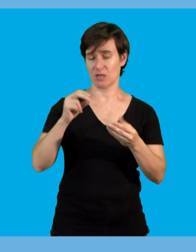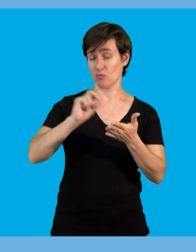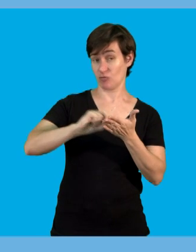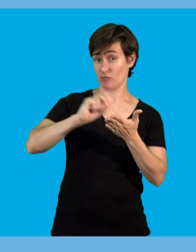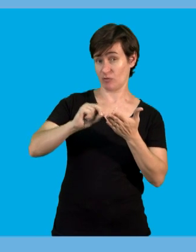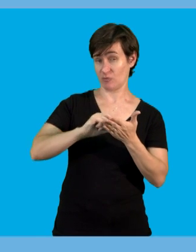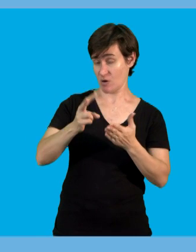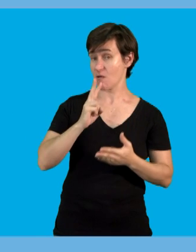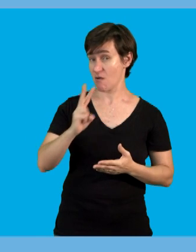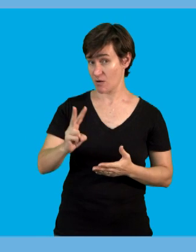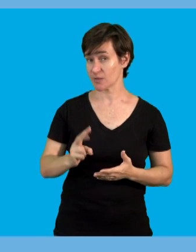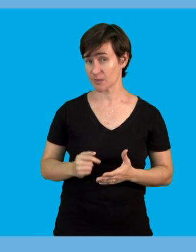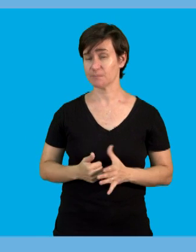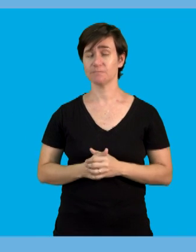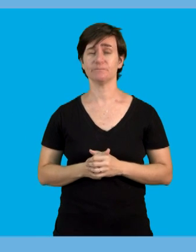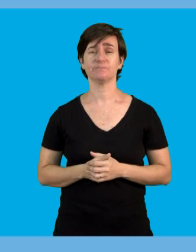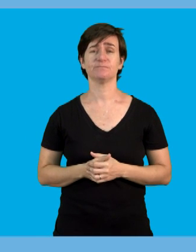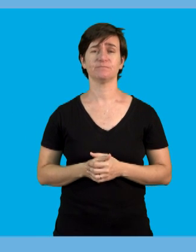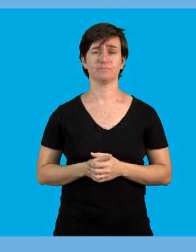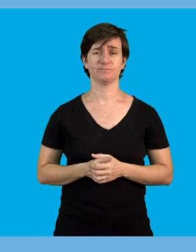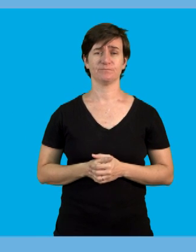A fuse